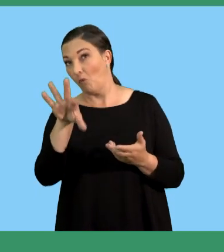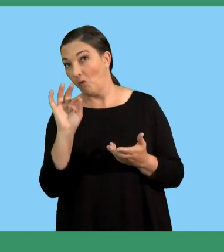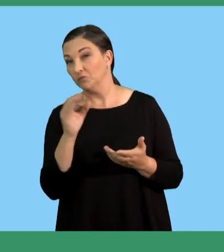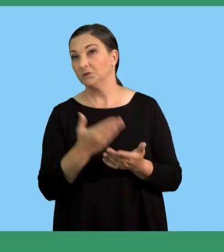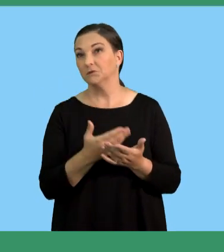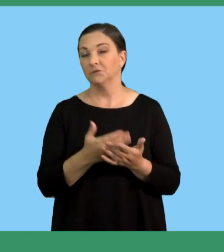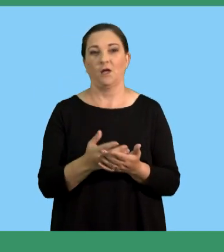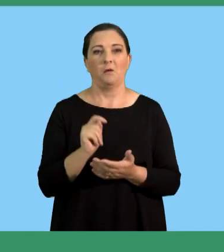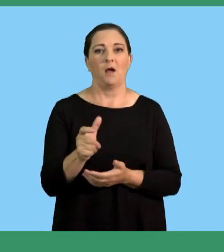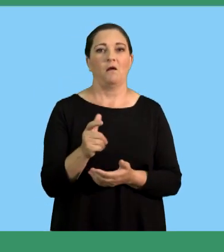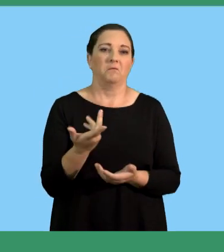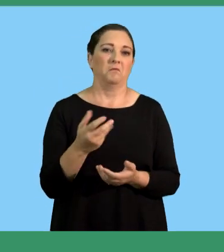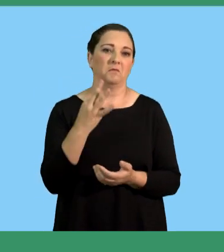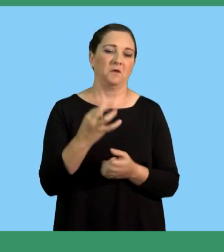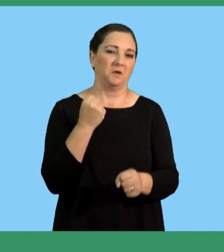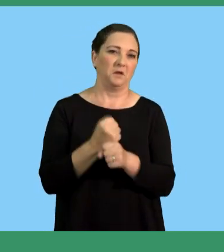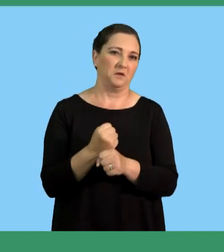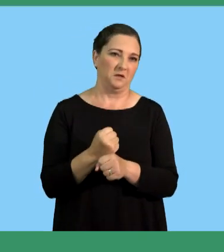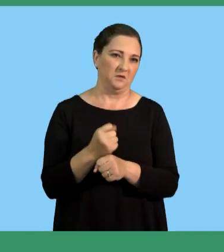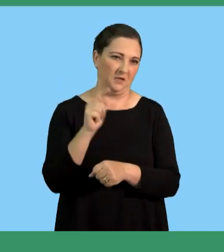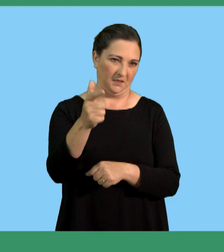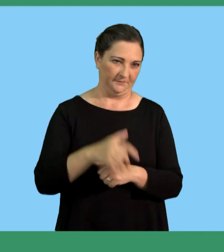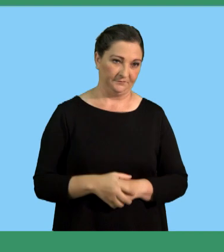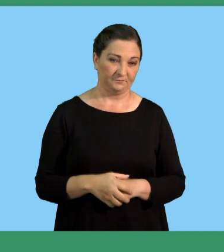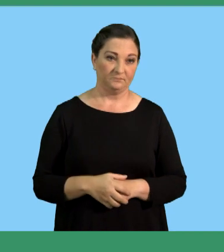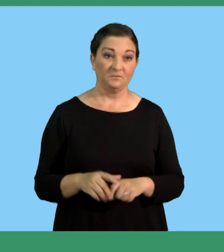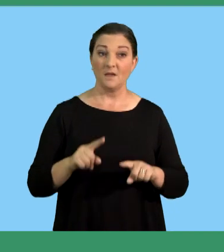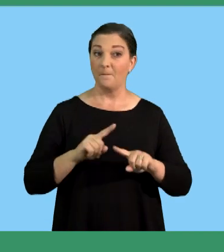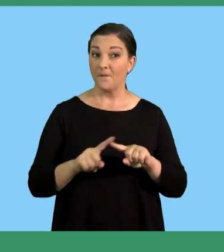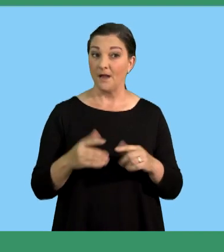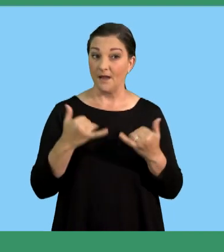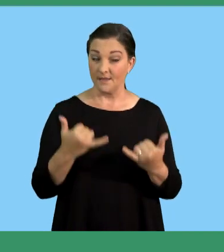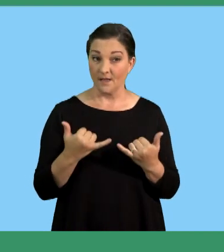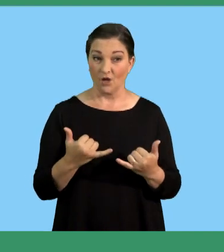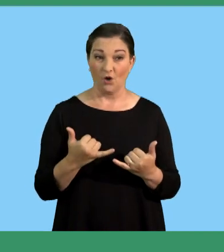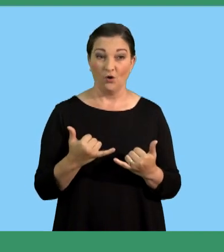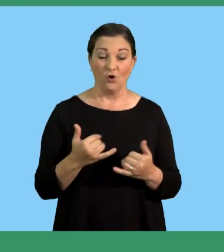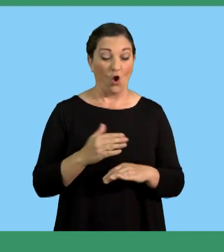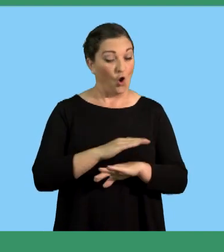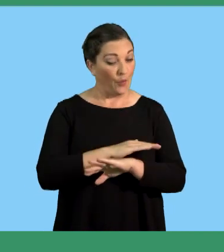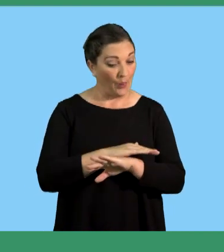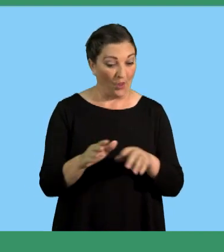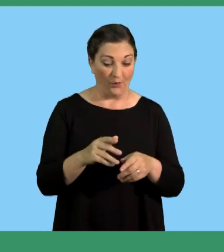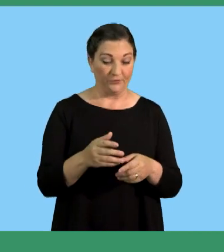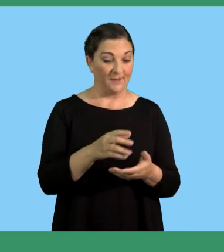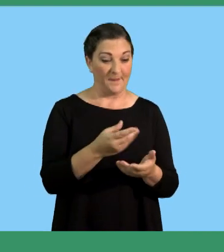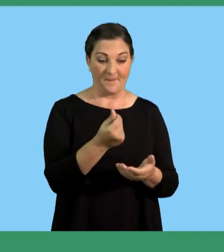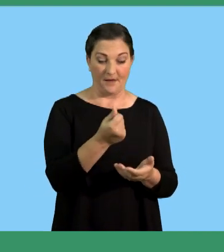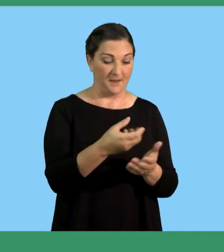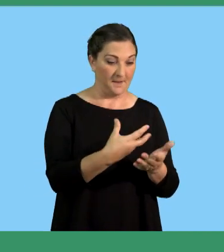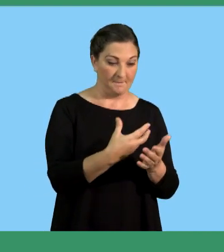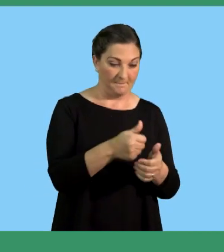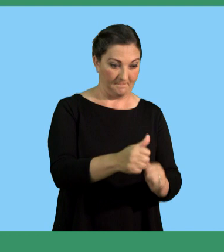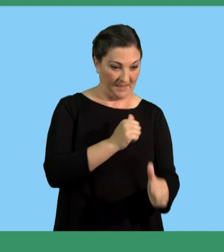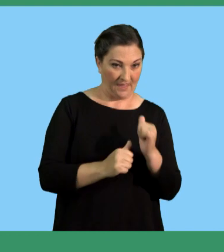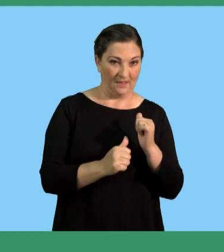after 3 years. Hence we say redeemable. Then, non-redeemable shares are only bought back when the company closes